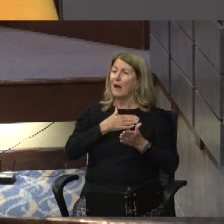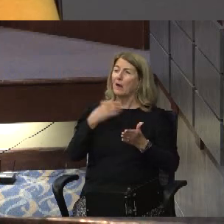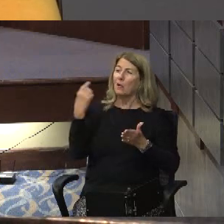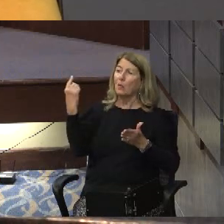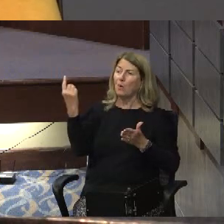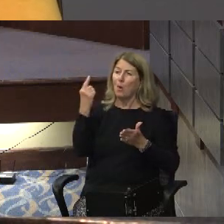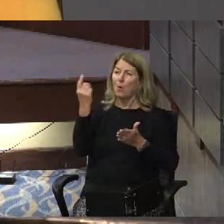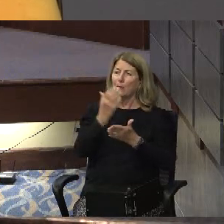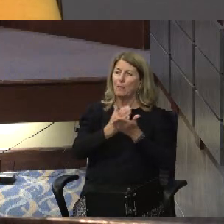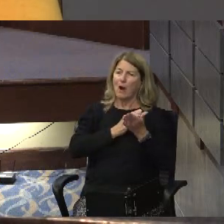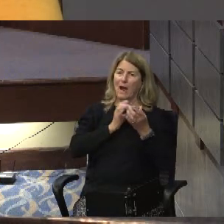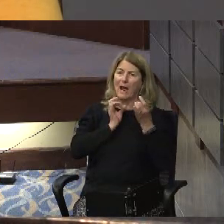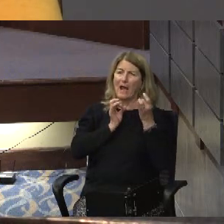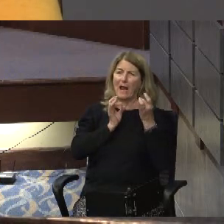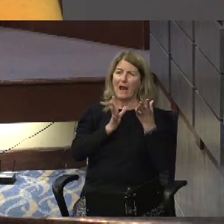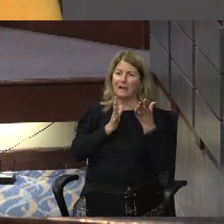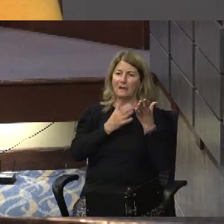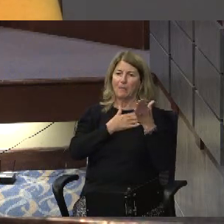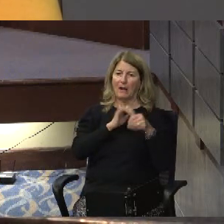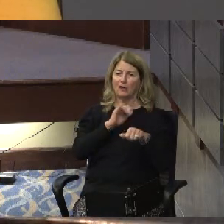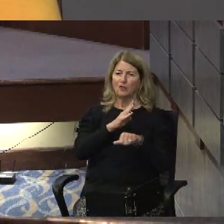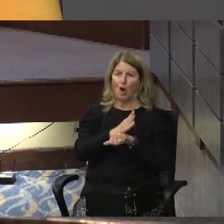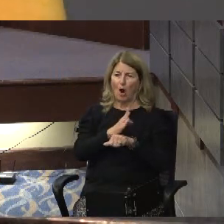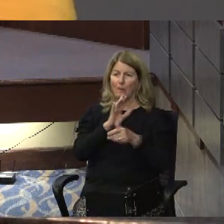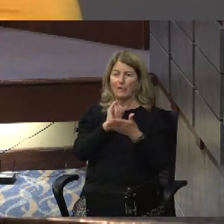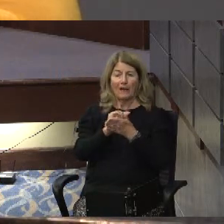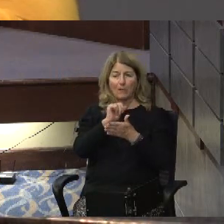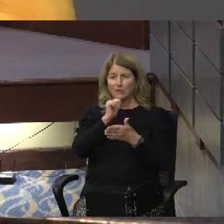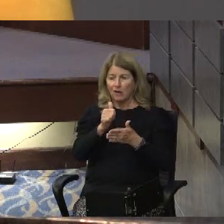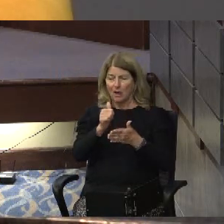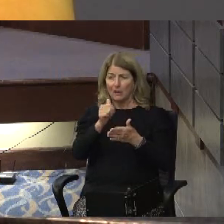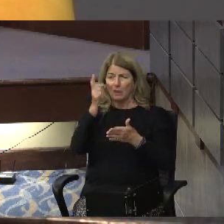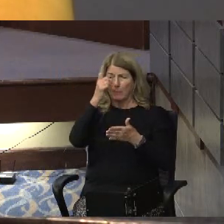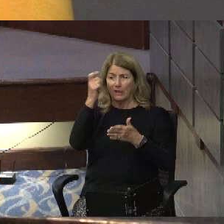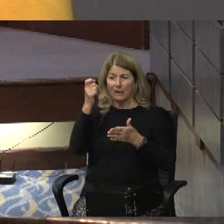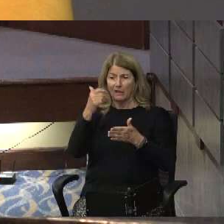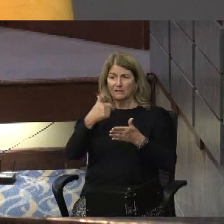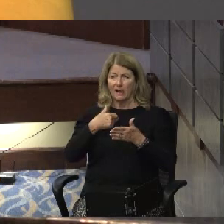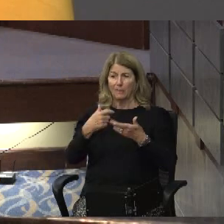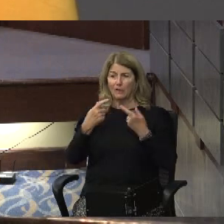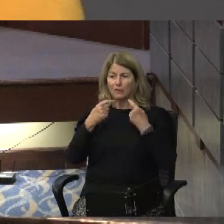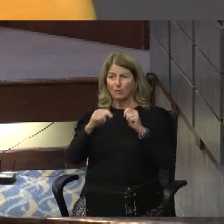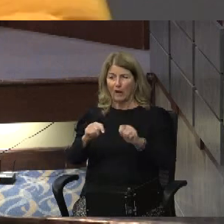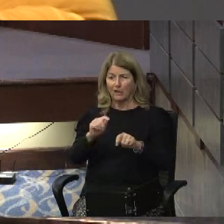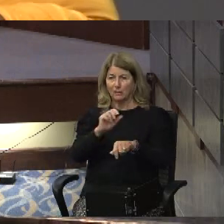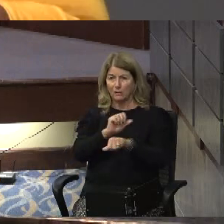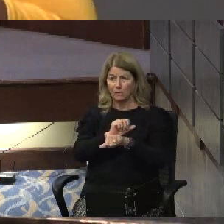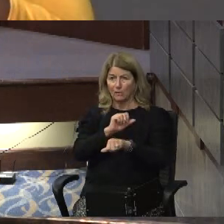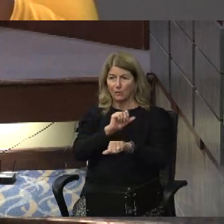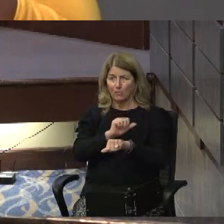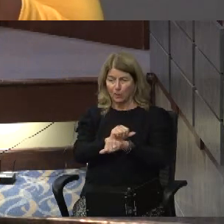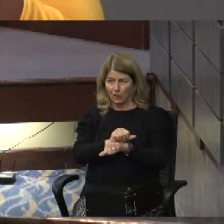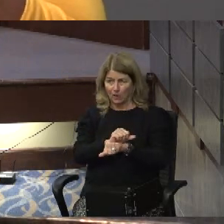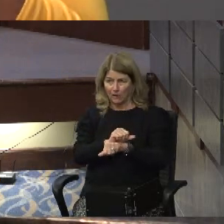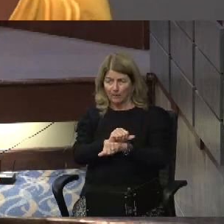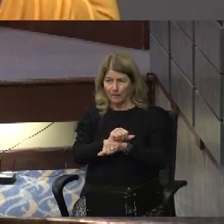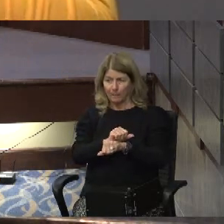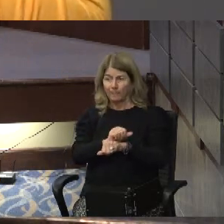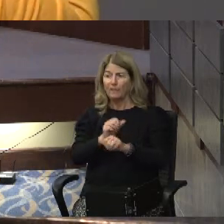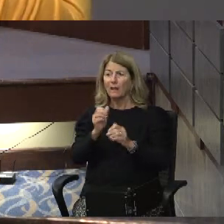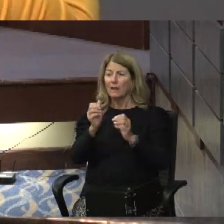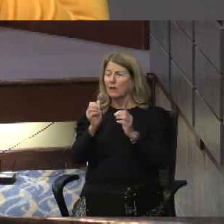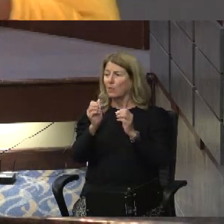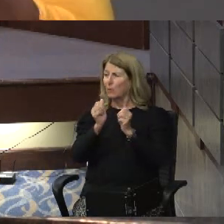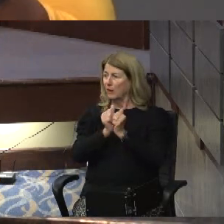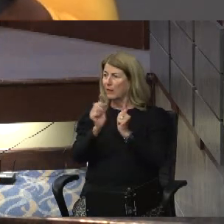part I hate in my job is that I was not, because we're trying to work with THC, Texas Historical Commission, because